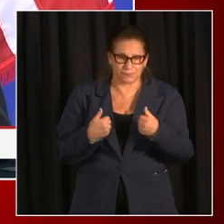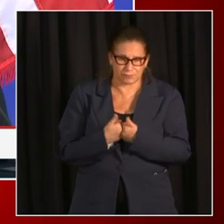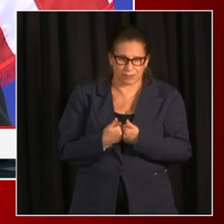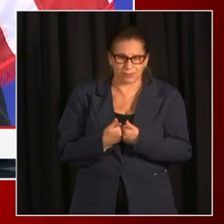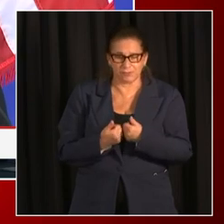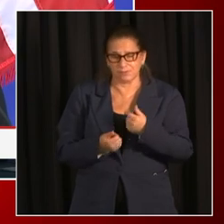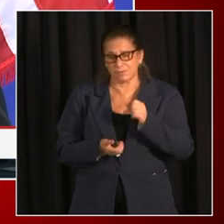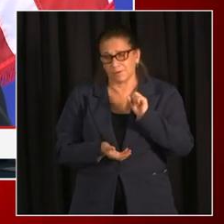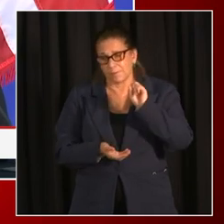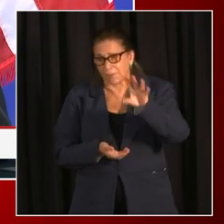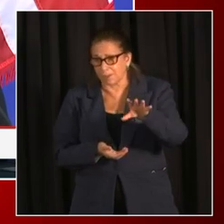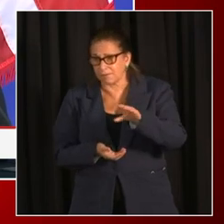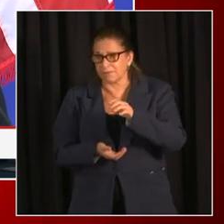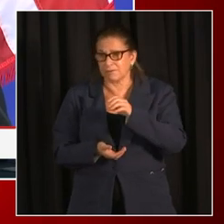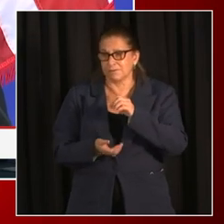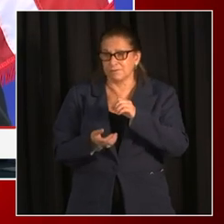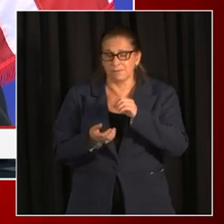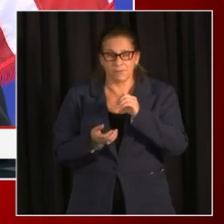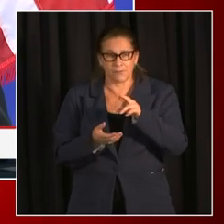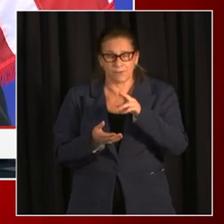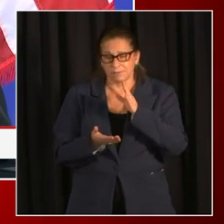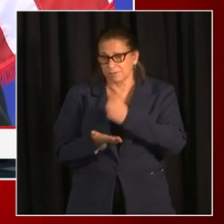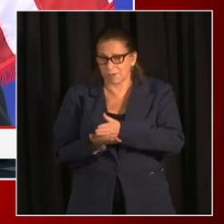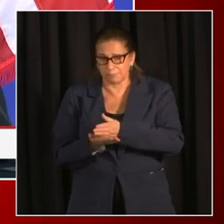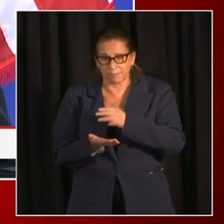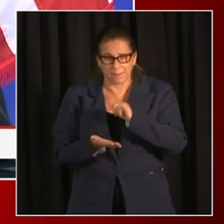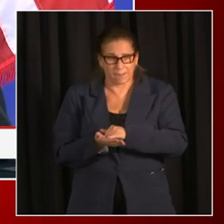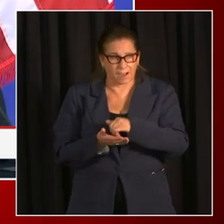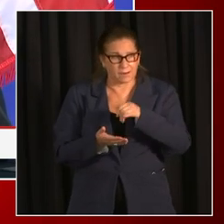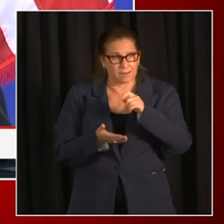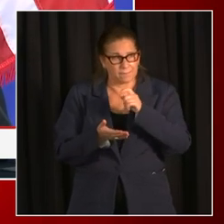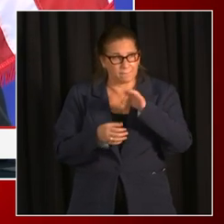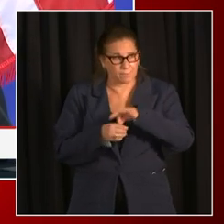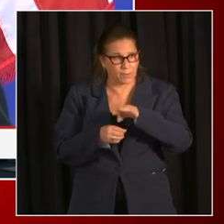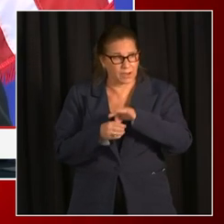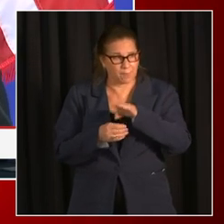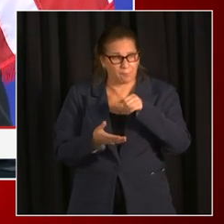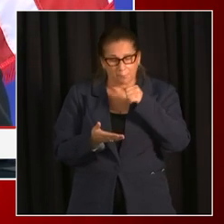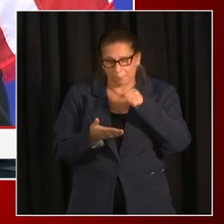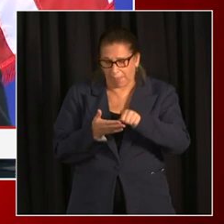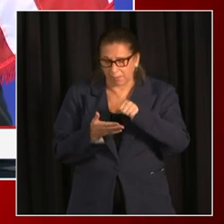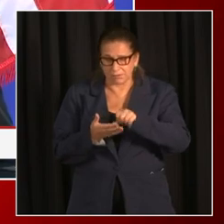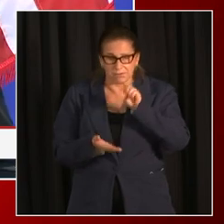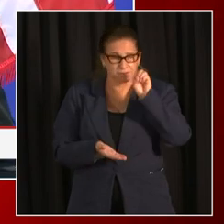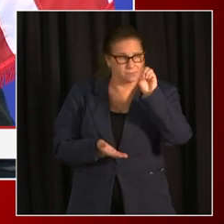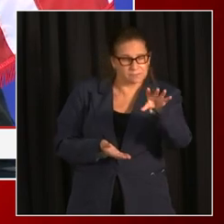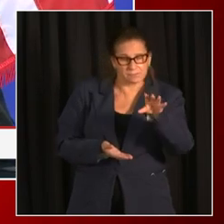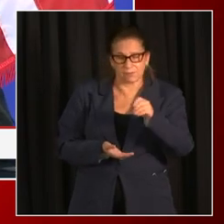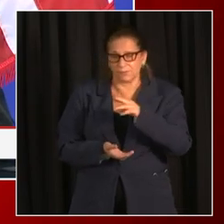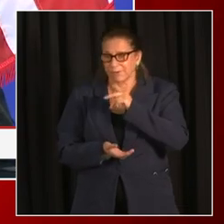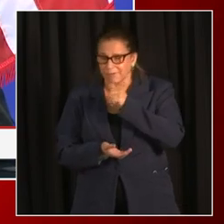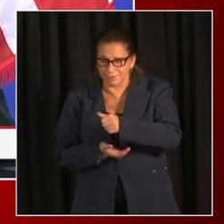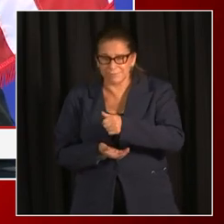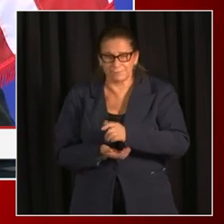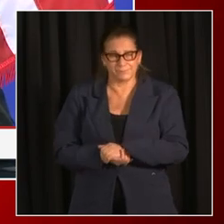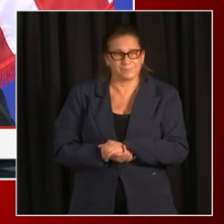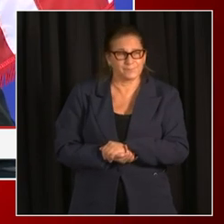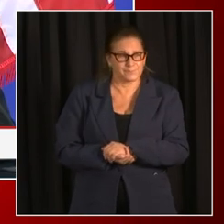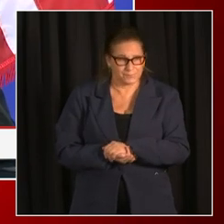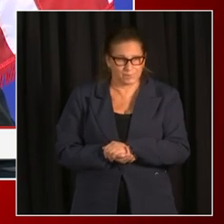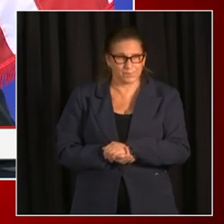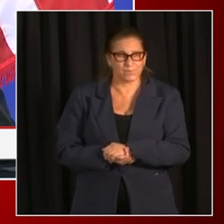or stop mail or prevent people from having access. I intend